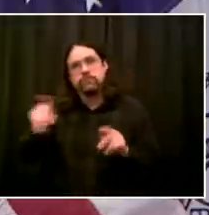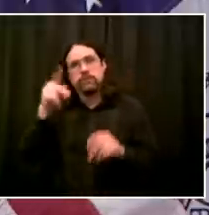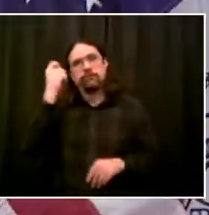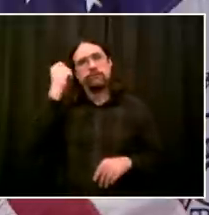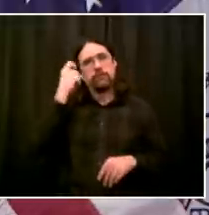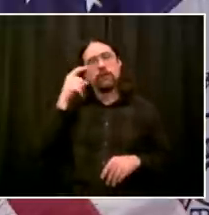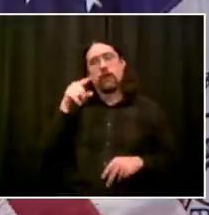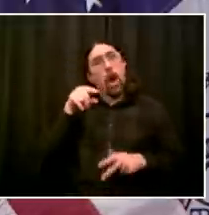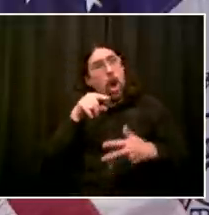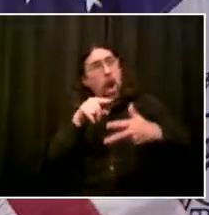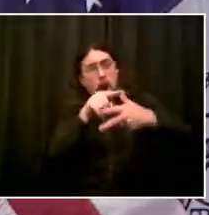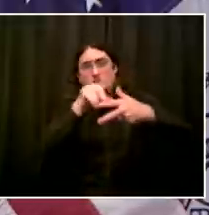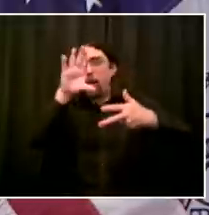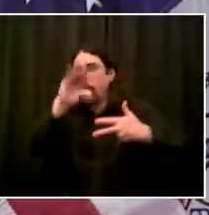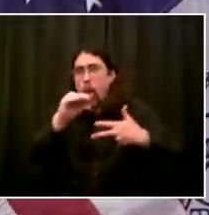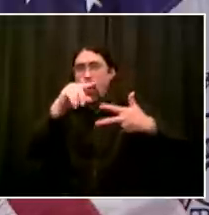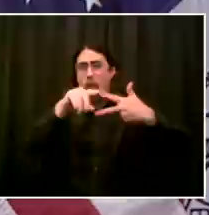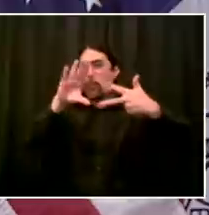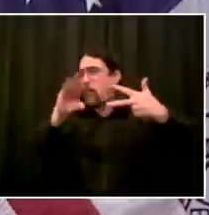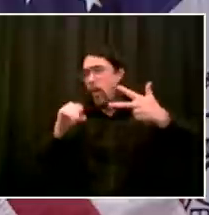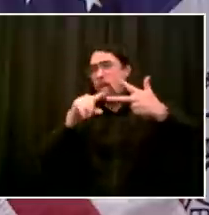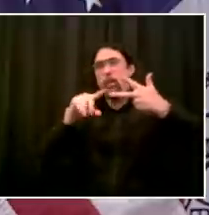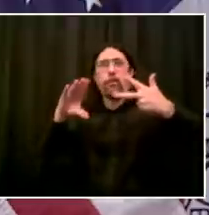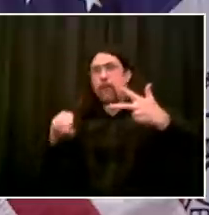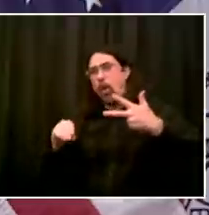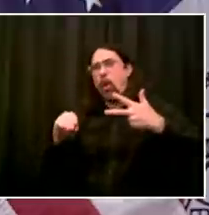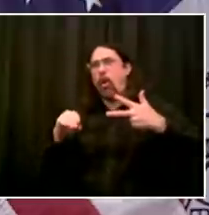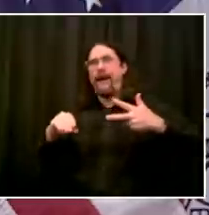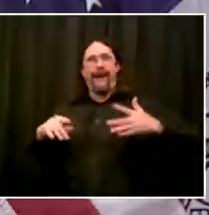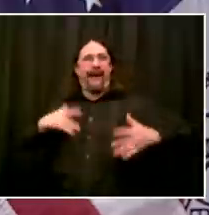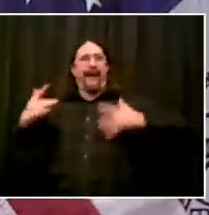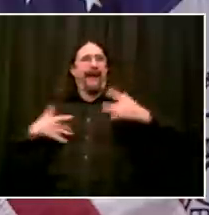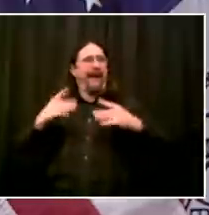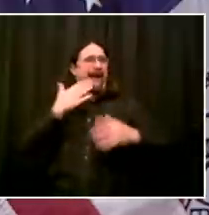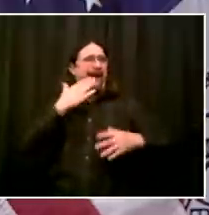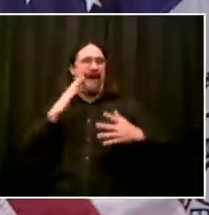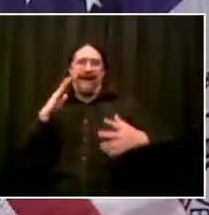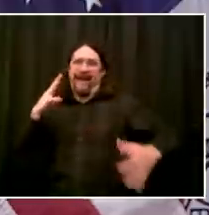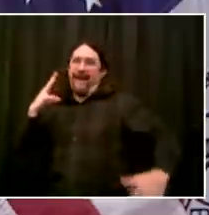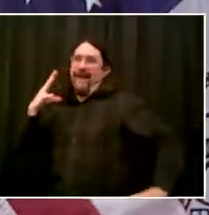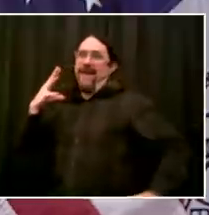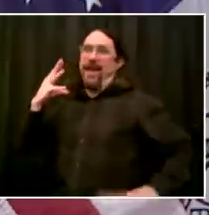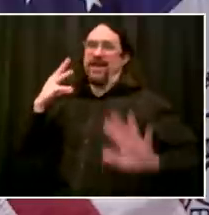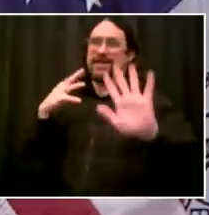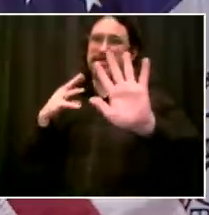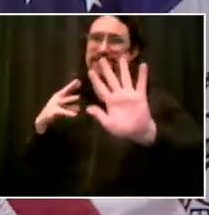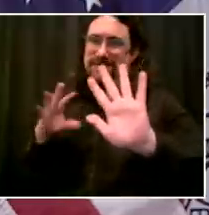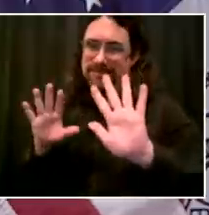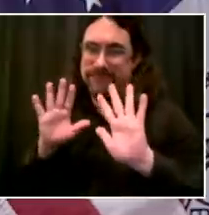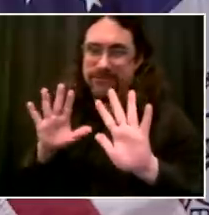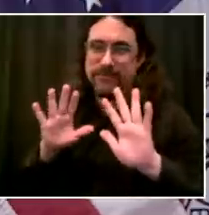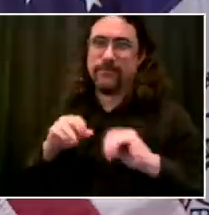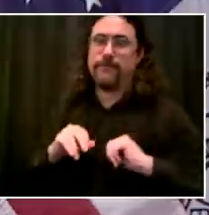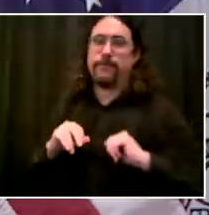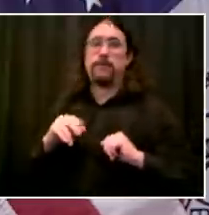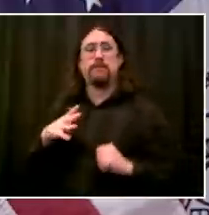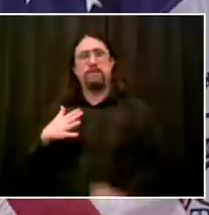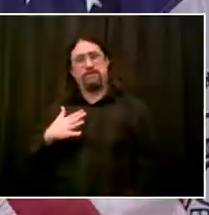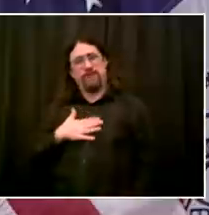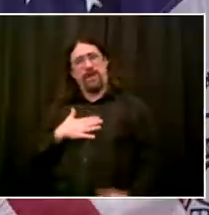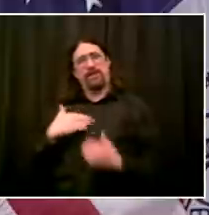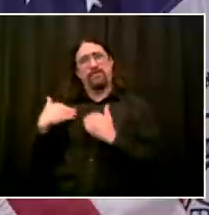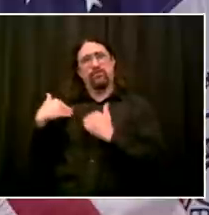very limited so we can stay under these thresholds and then move from phase one to phase two, et cetera. If we can't stay under the thresholds, we have a